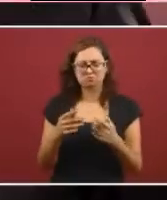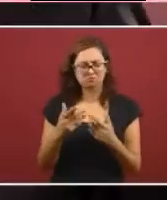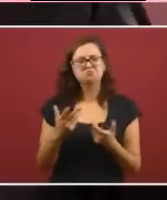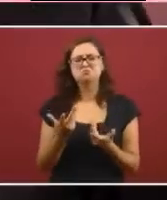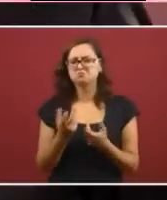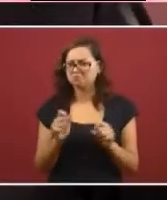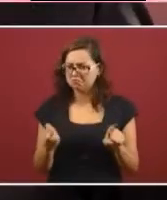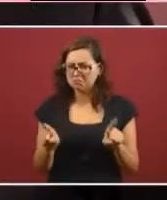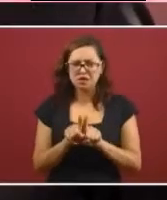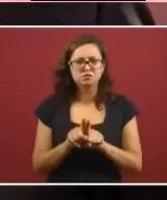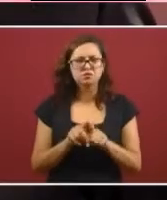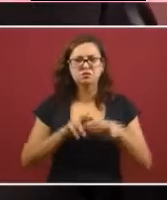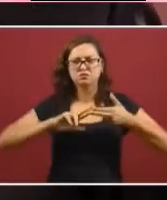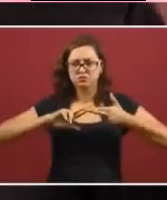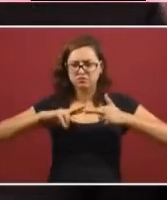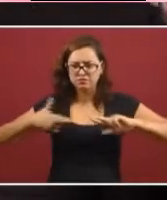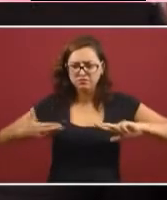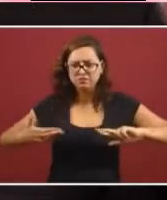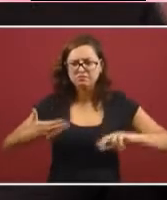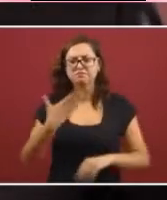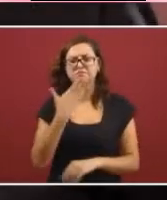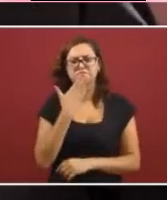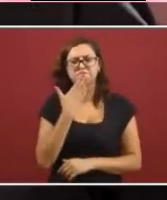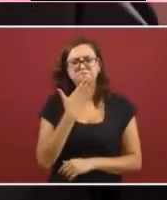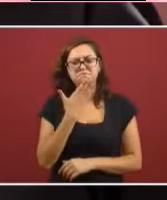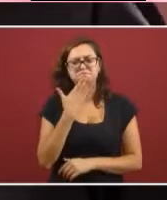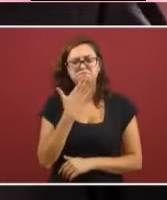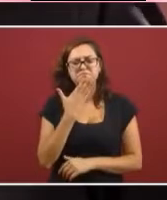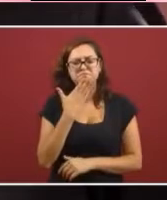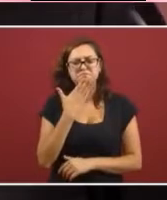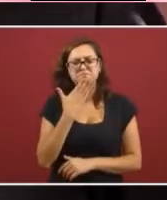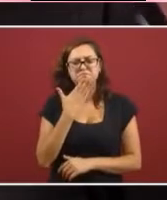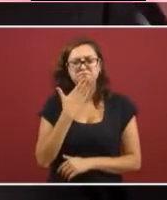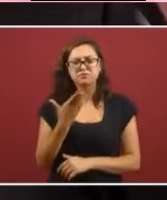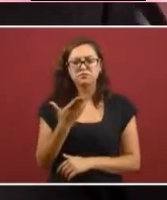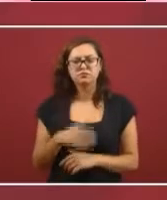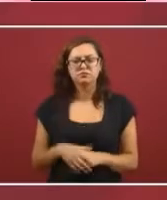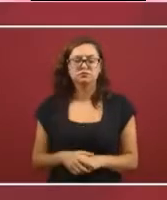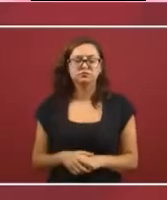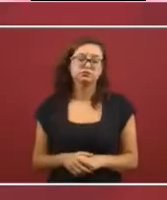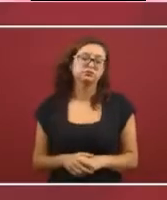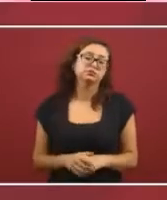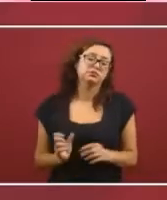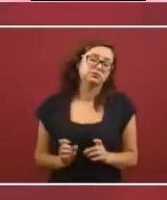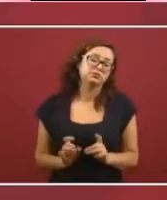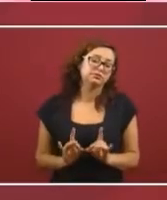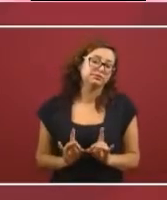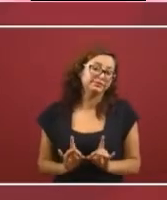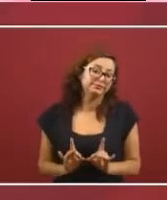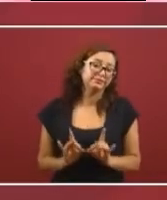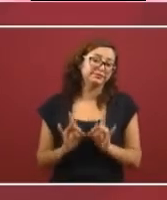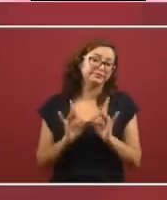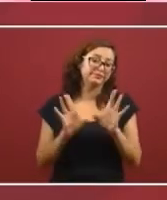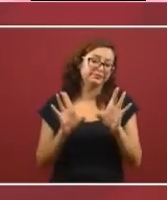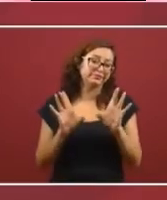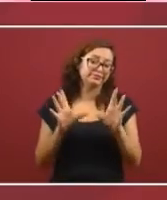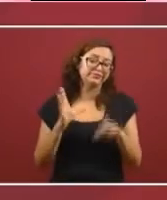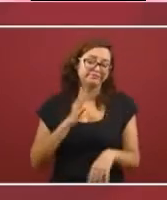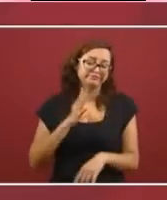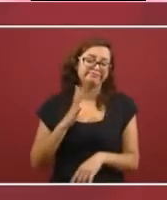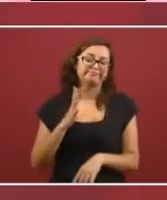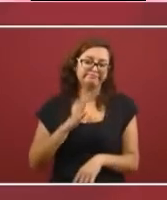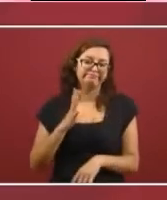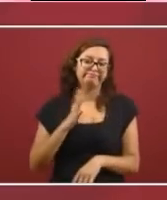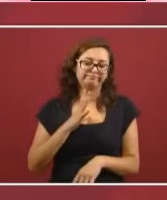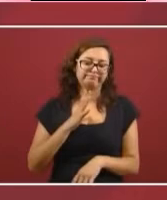The relations are actually good. Sí, hay. Yes, there are some circumstances. Ya las